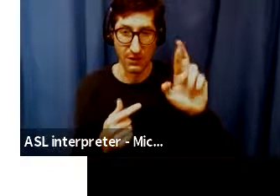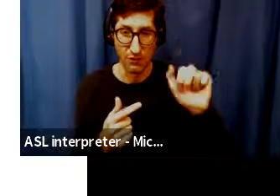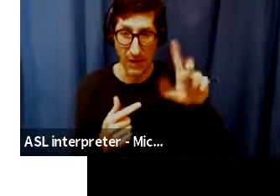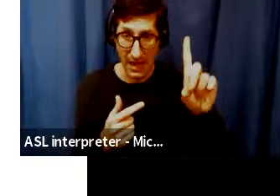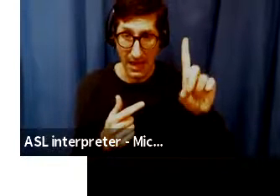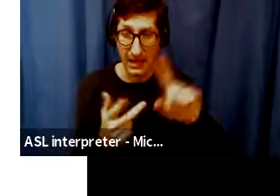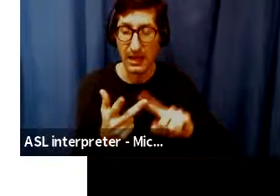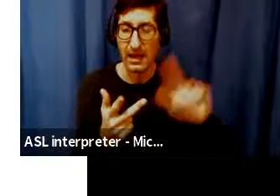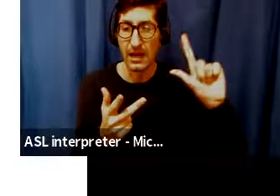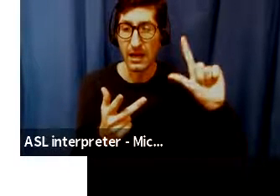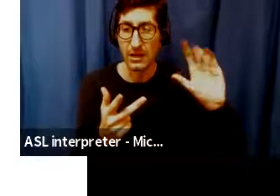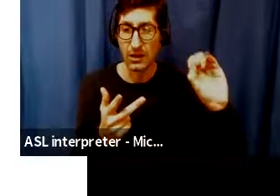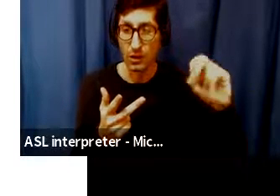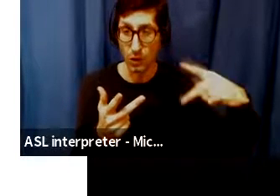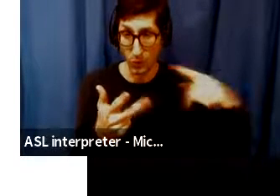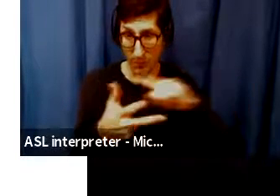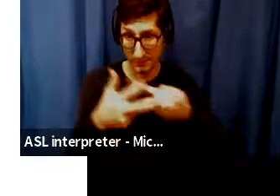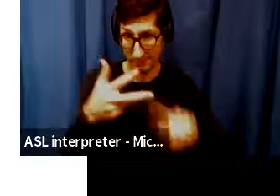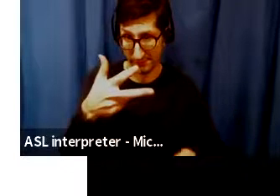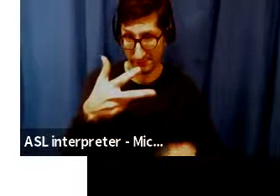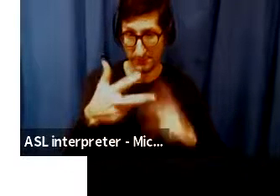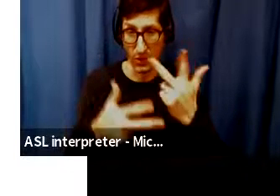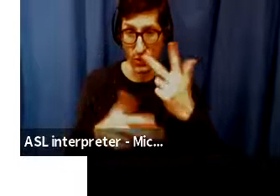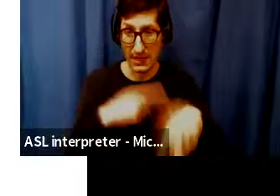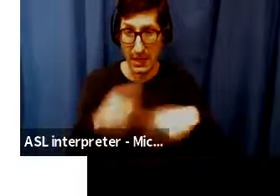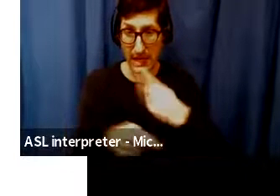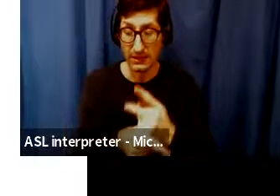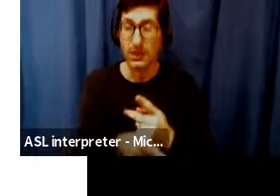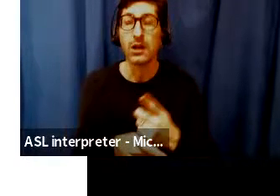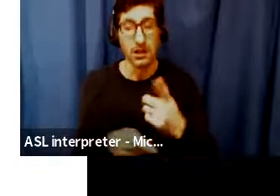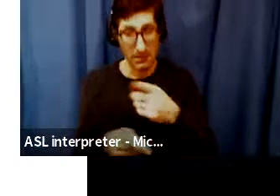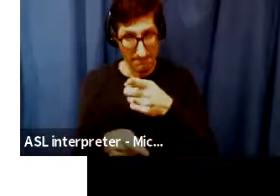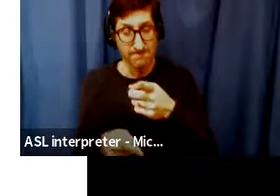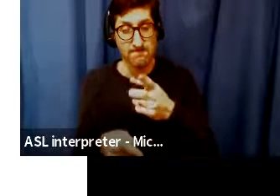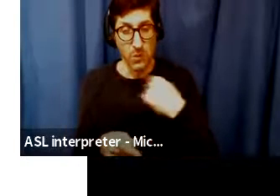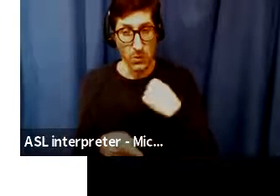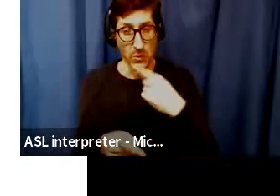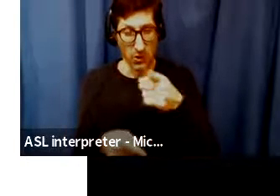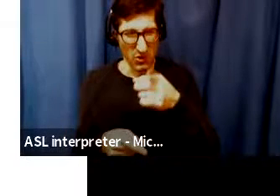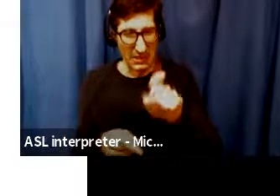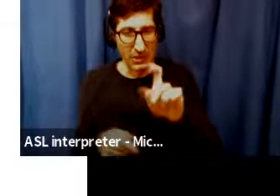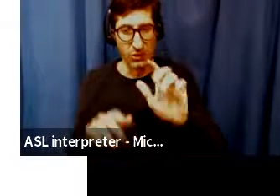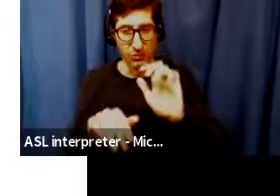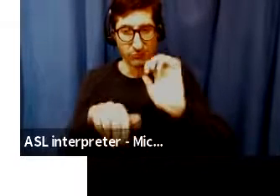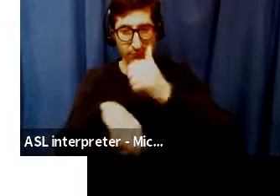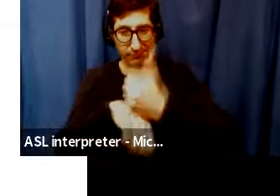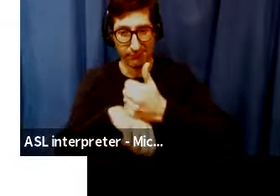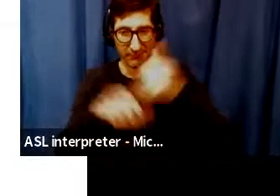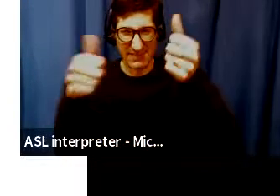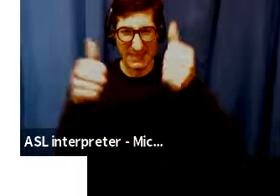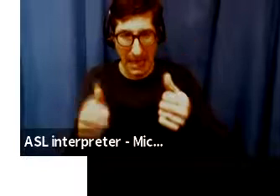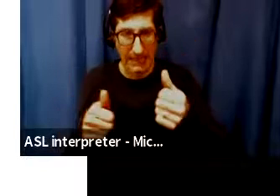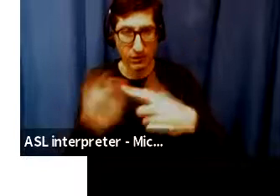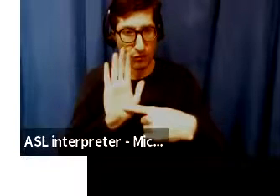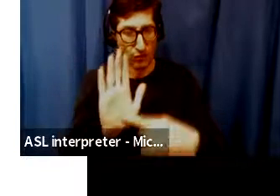There needs to be signage letting the person know that an assistive listening device is available. They need to be kept